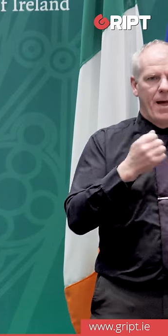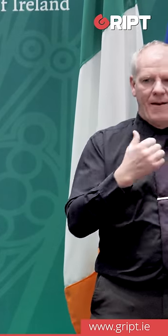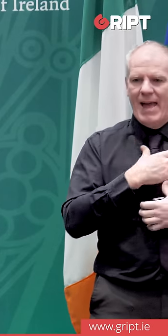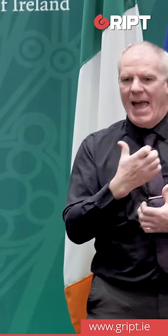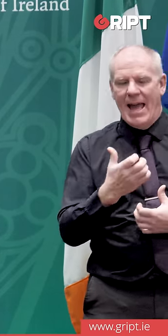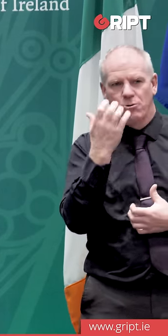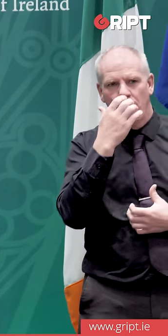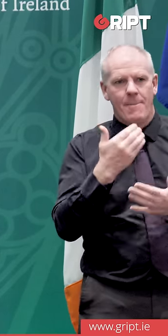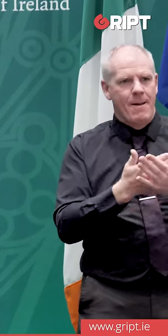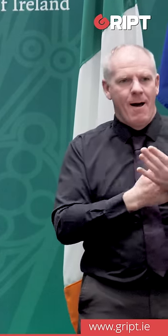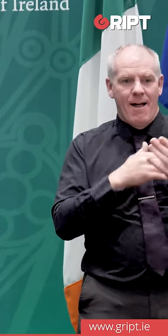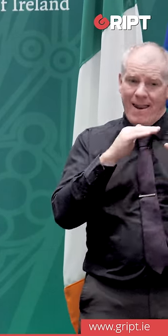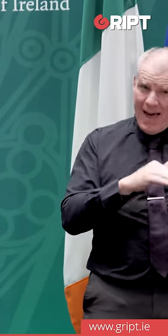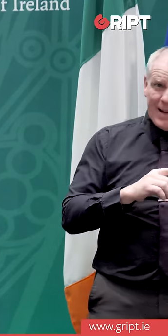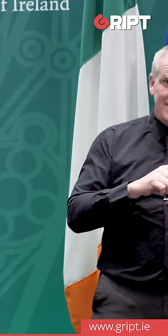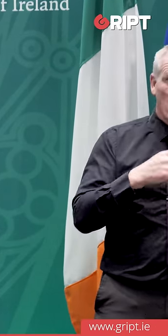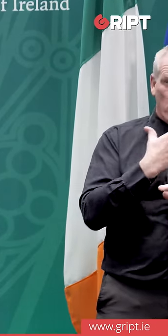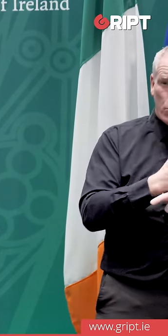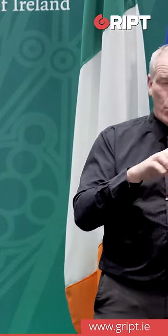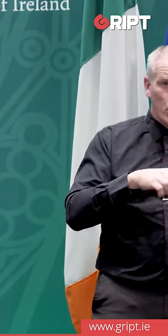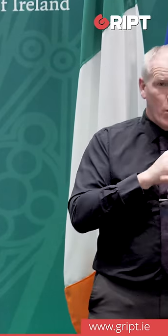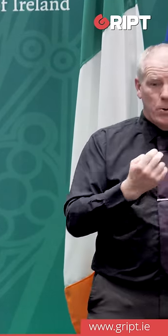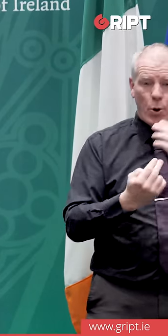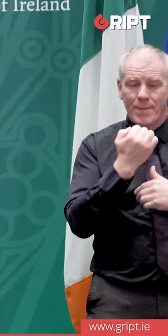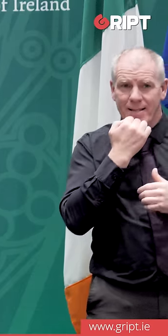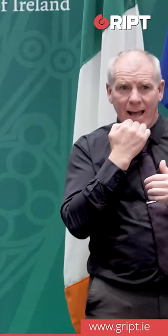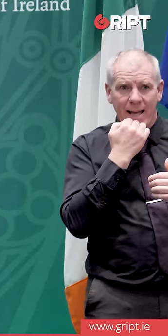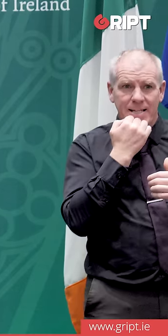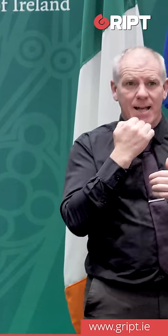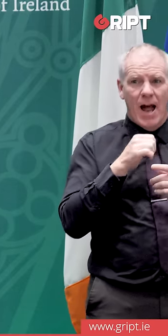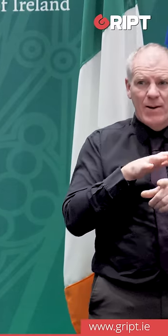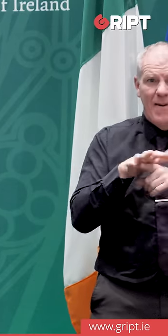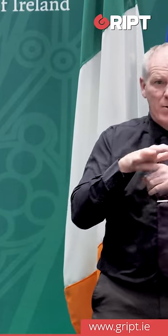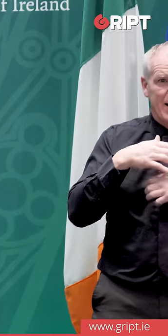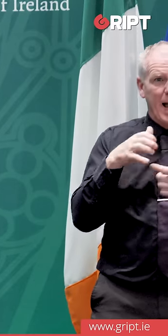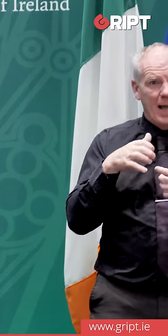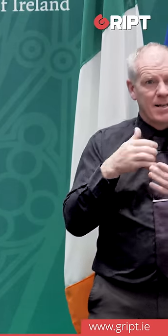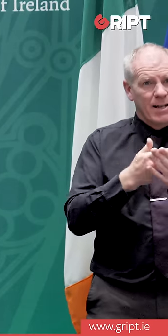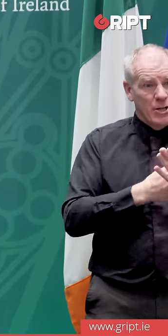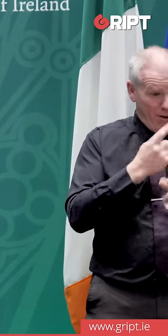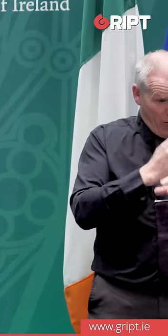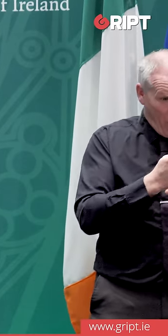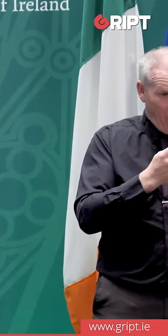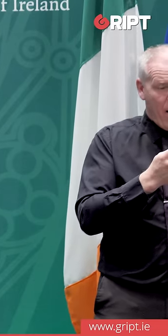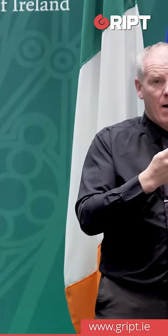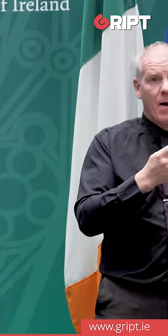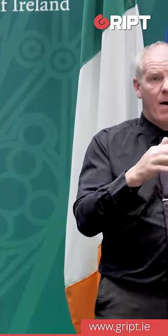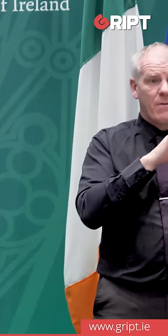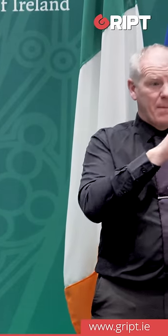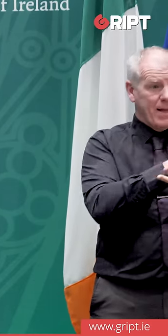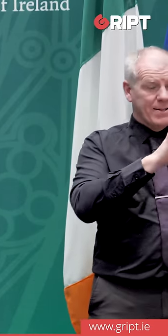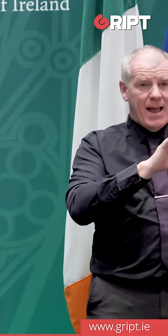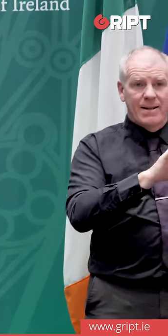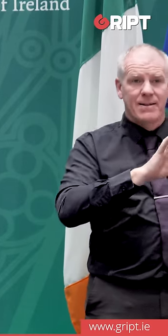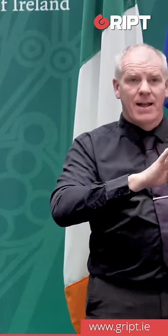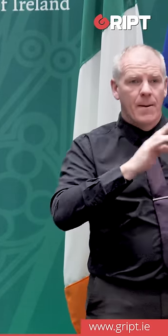crime legislation. We are the last country in Europe to update our incitement legislation, which is already there and dates back to 1989, but